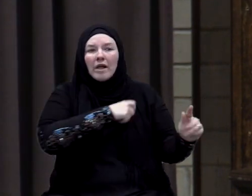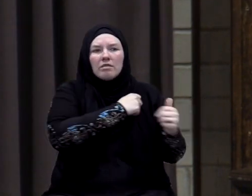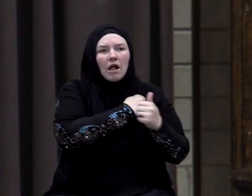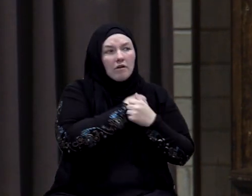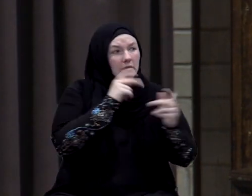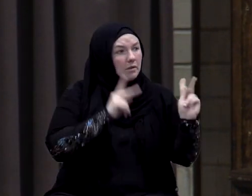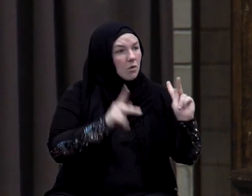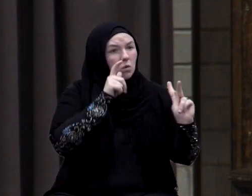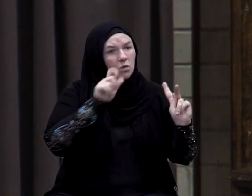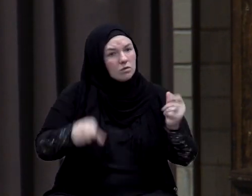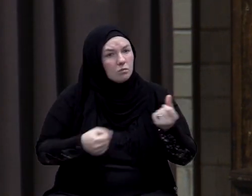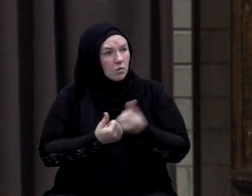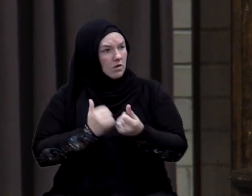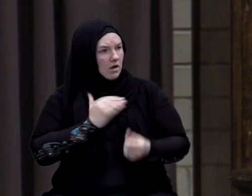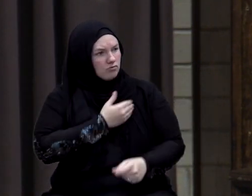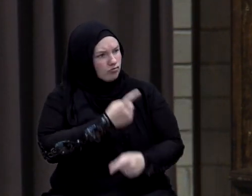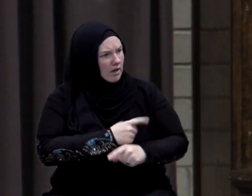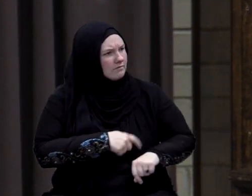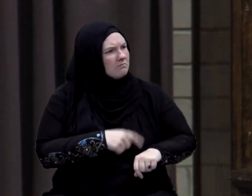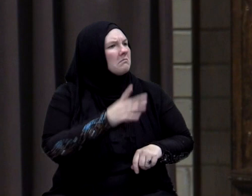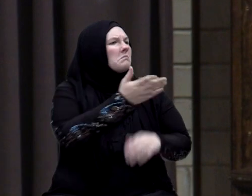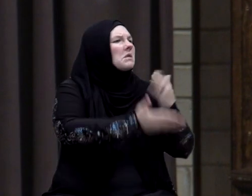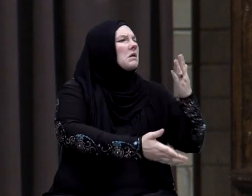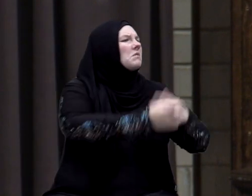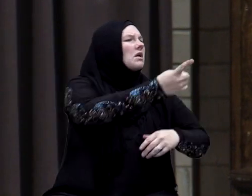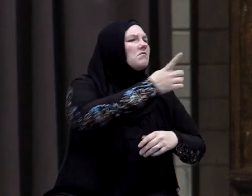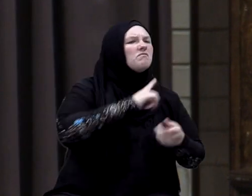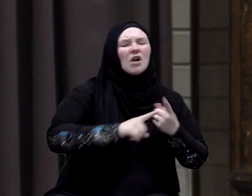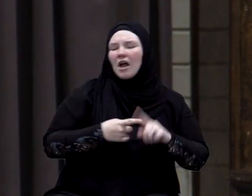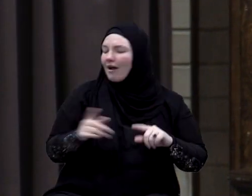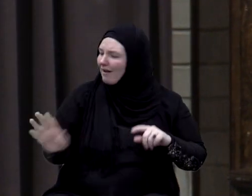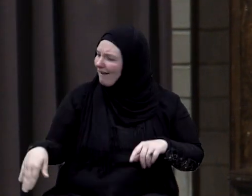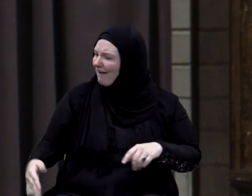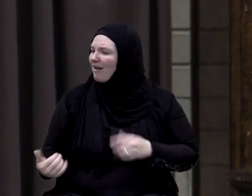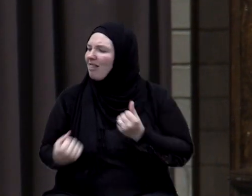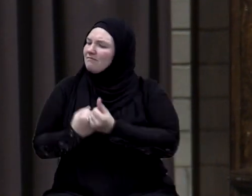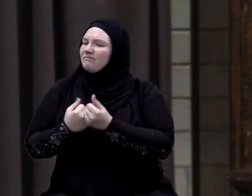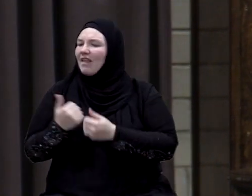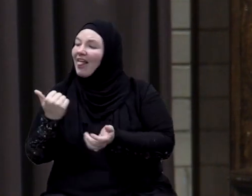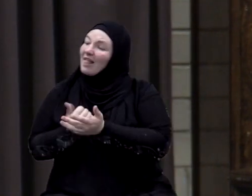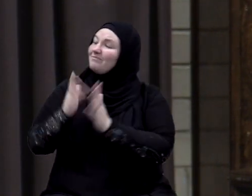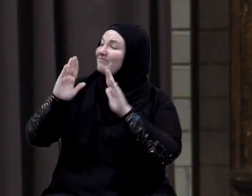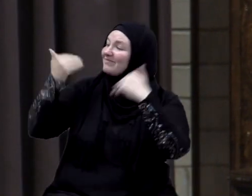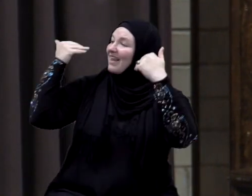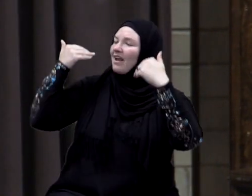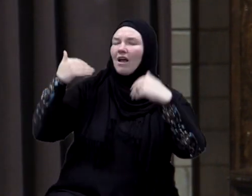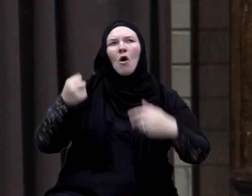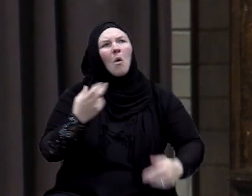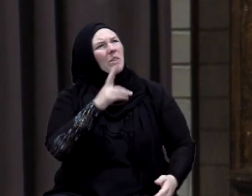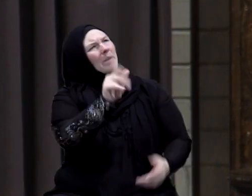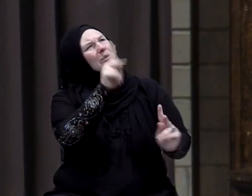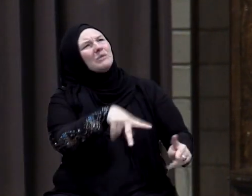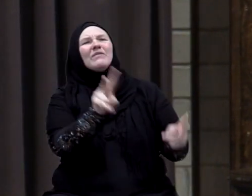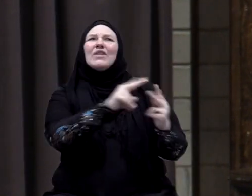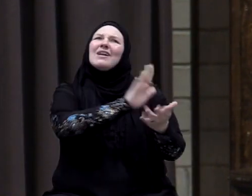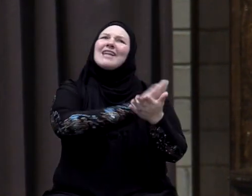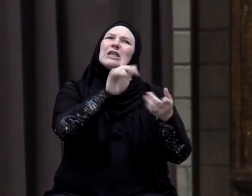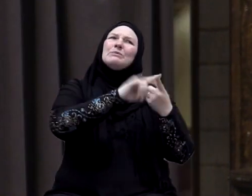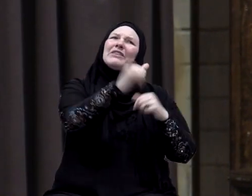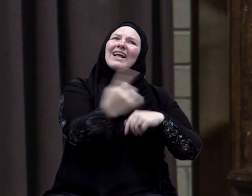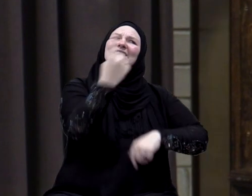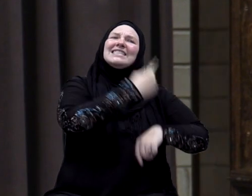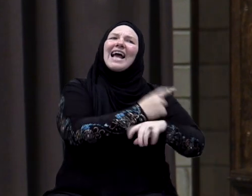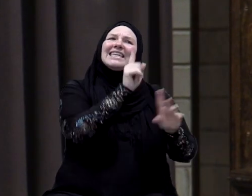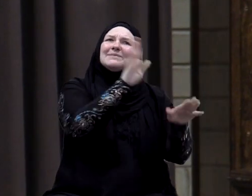favor, no matter how slight it may be. Even a smile, we appreciate it. At